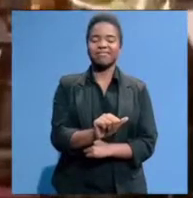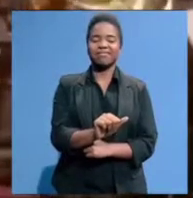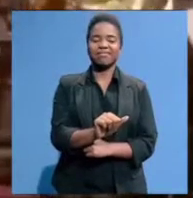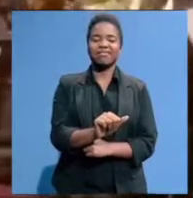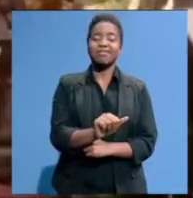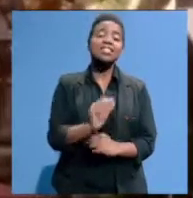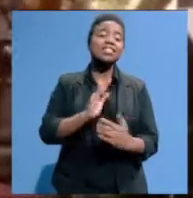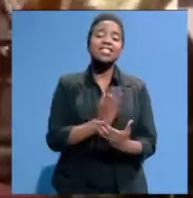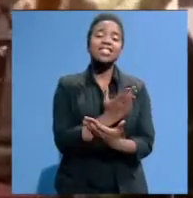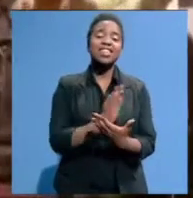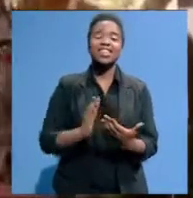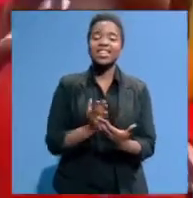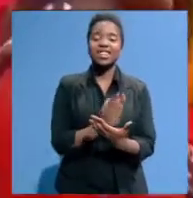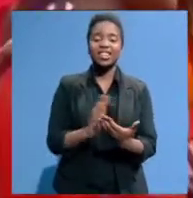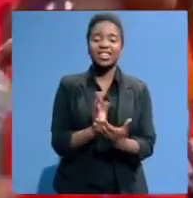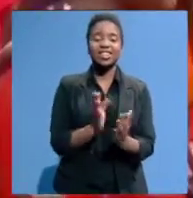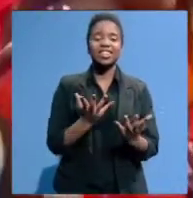Sing